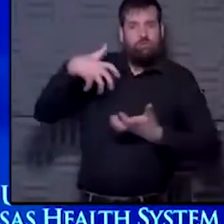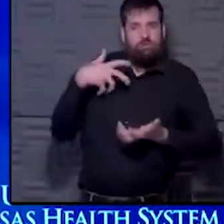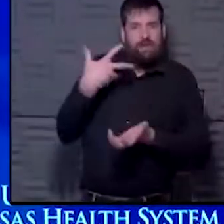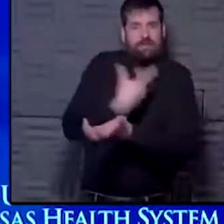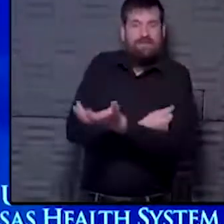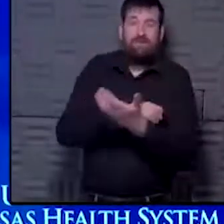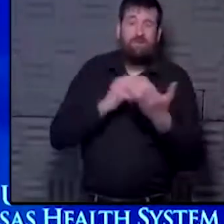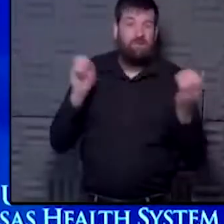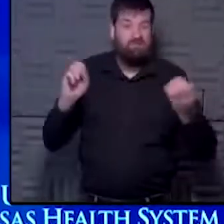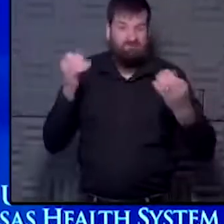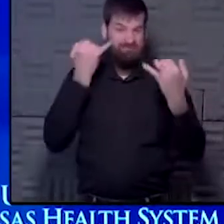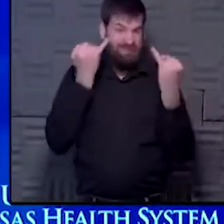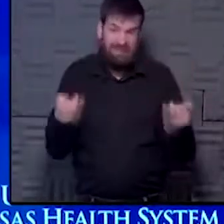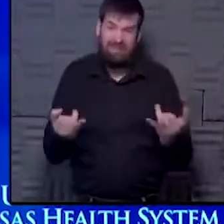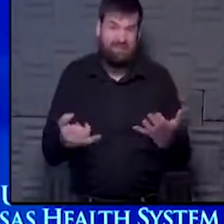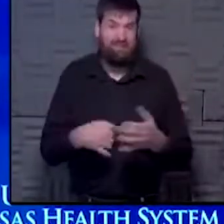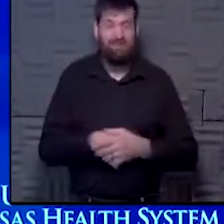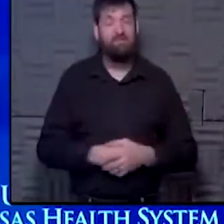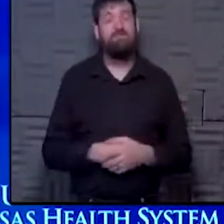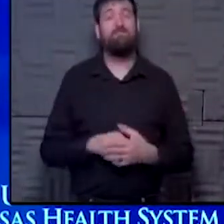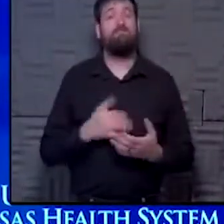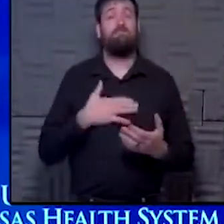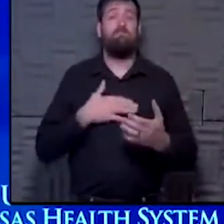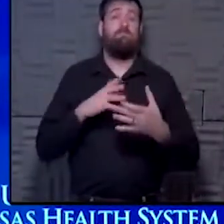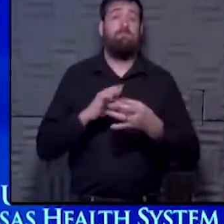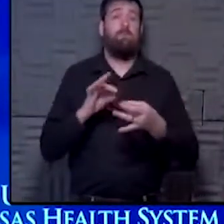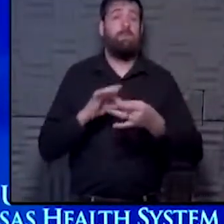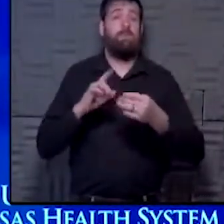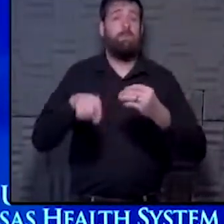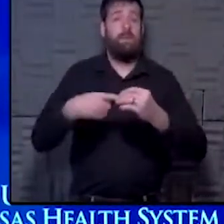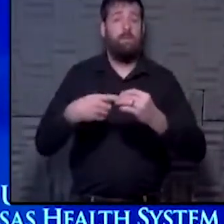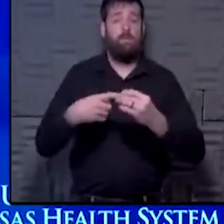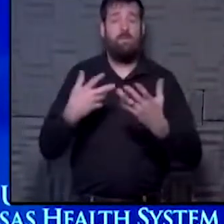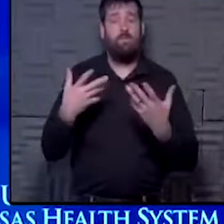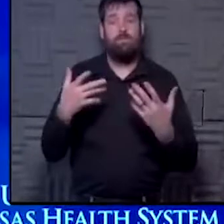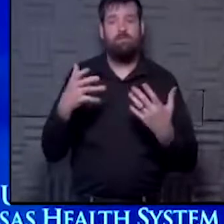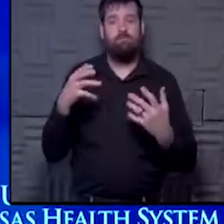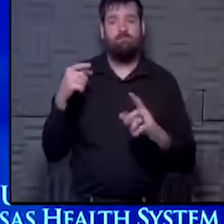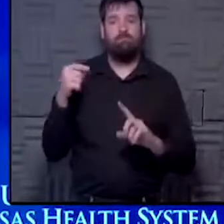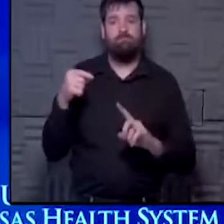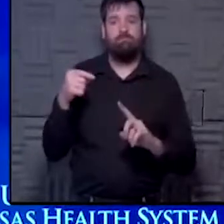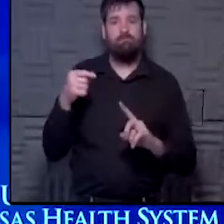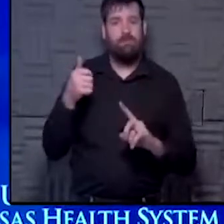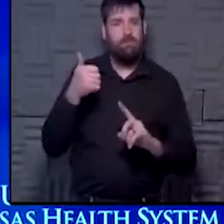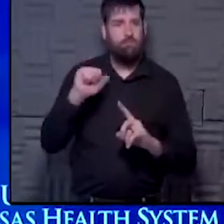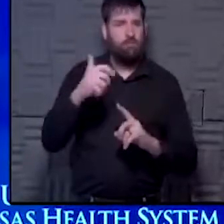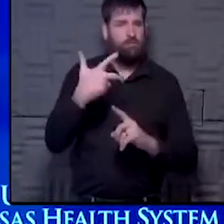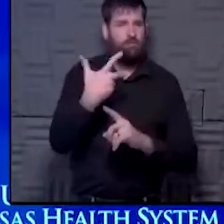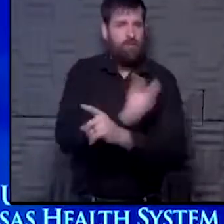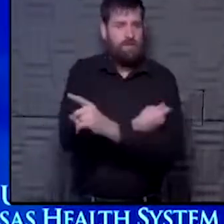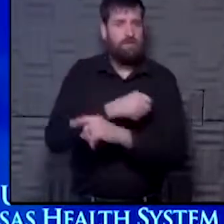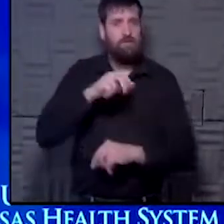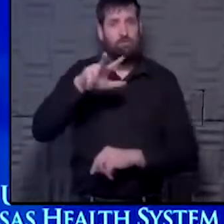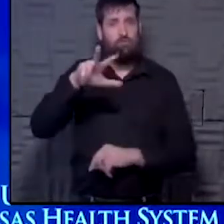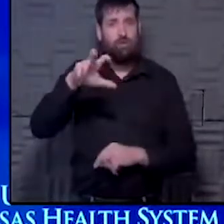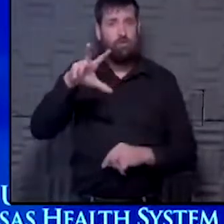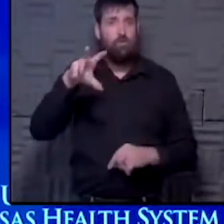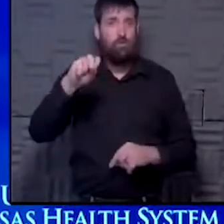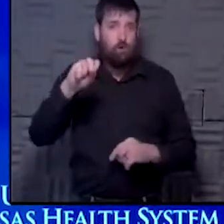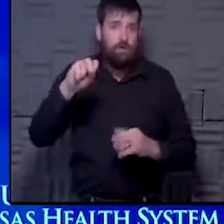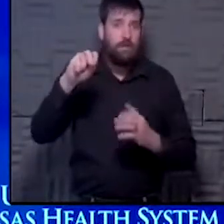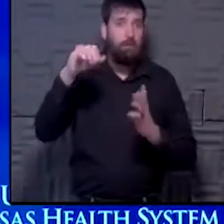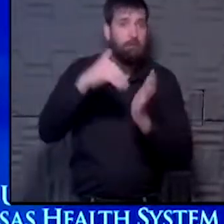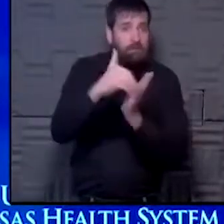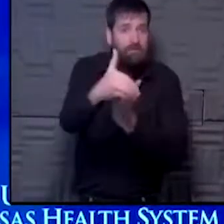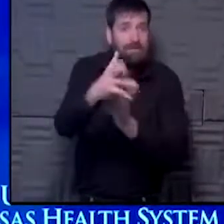lack of direction. And so my comments are really mostly about, if you're going to try to vaccinate 330 million people, you need a